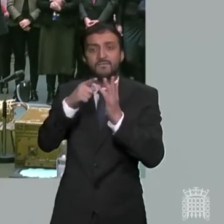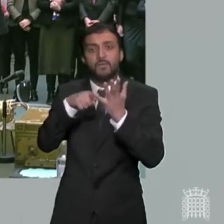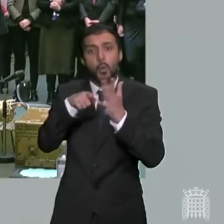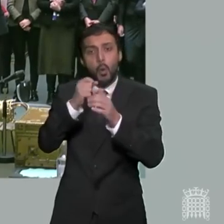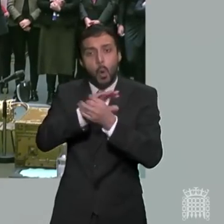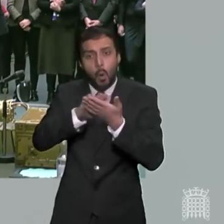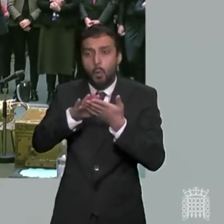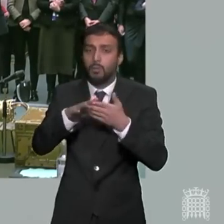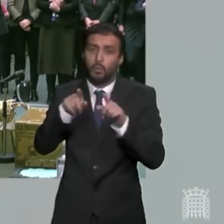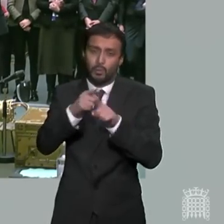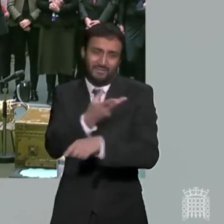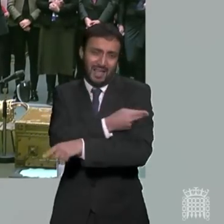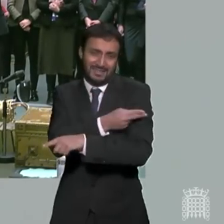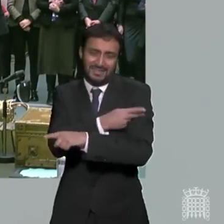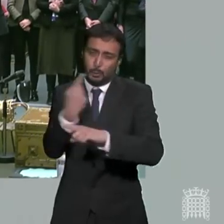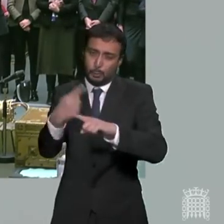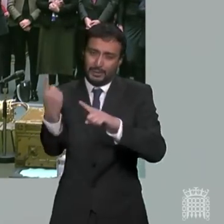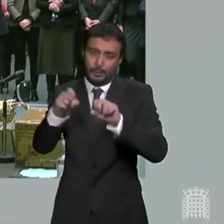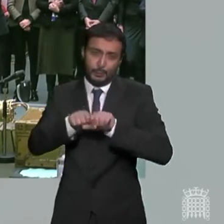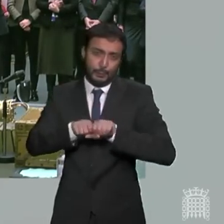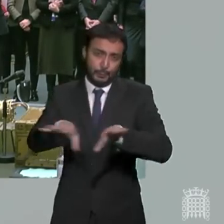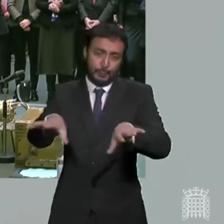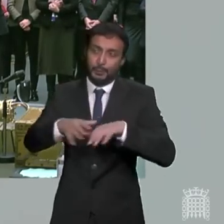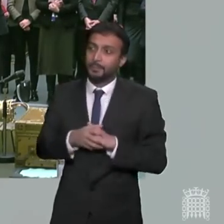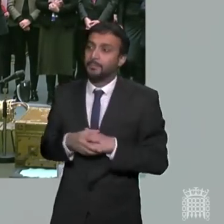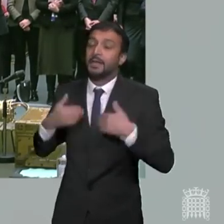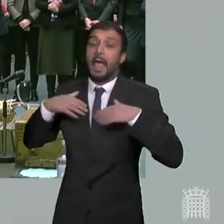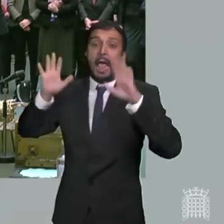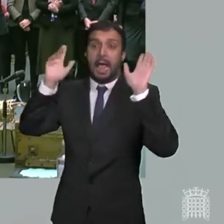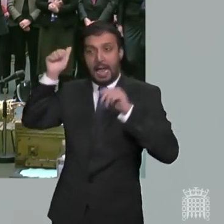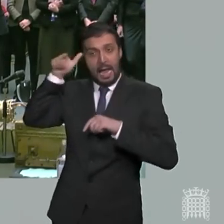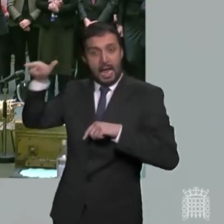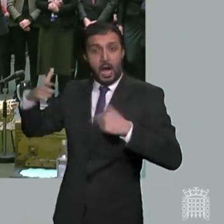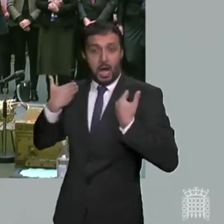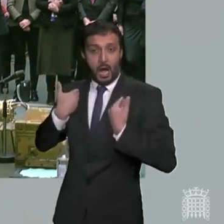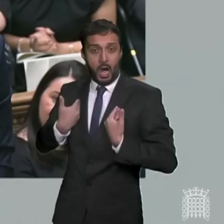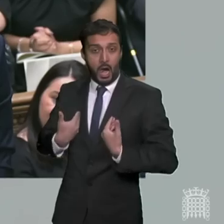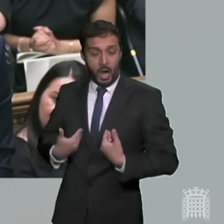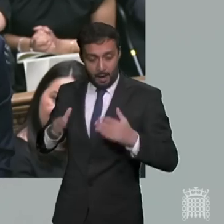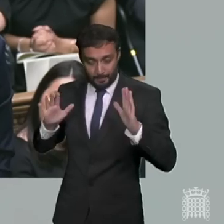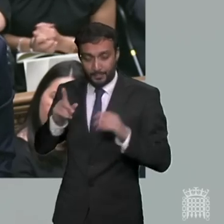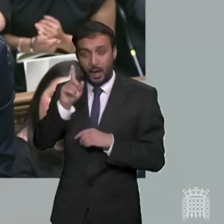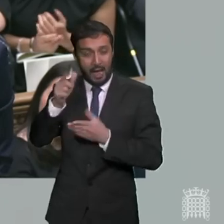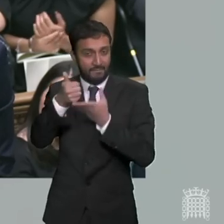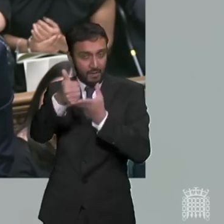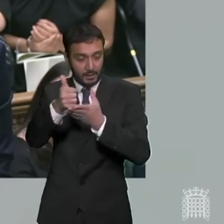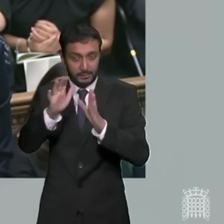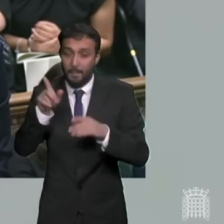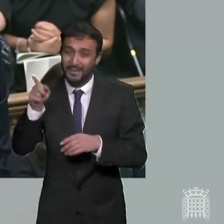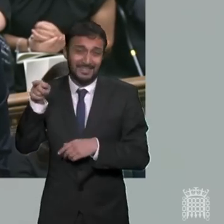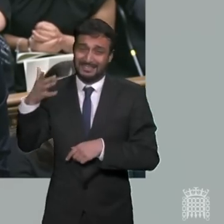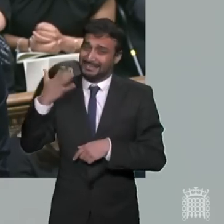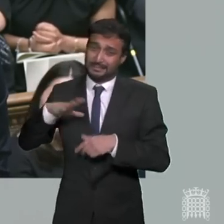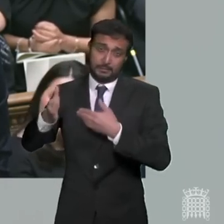Mr. Speaker, far be it for me to offer advice to a near billionaire, but he's going to have to up his game. And here's why, because in the last 15